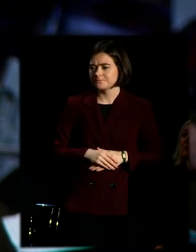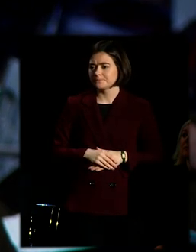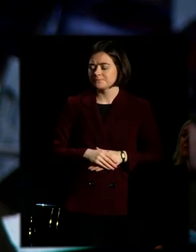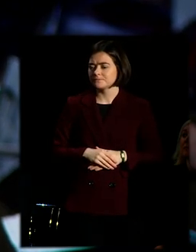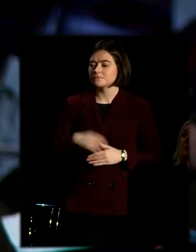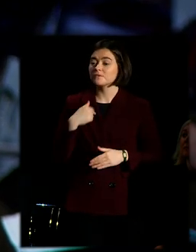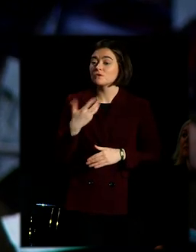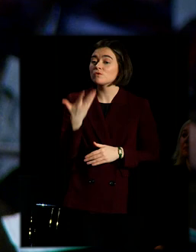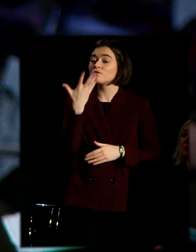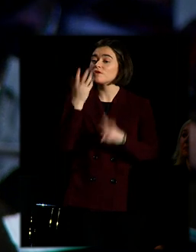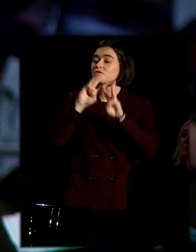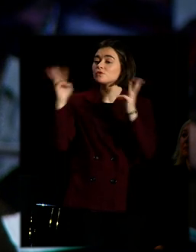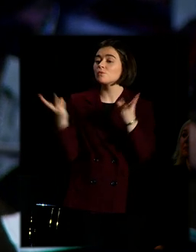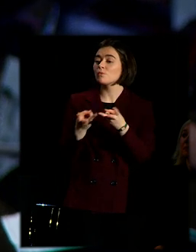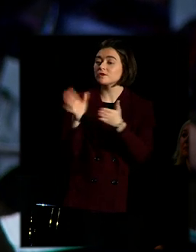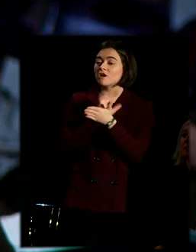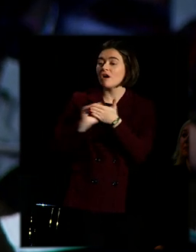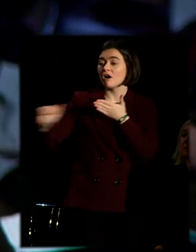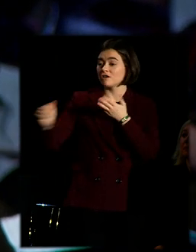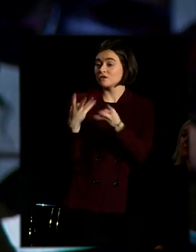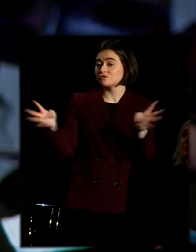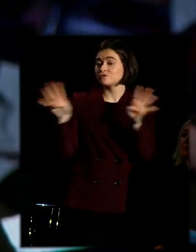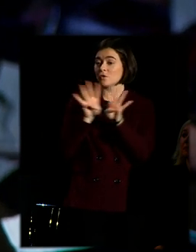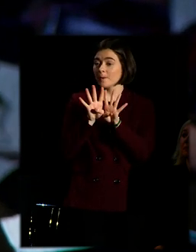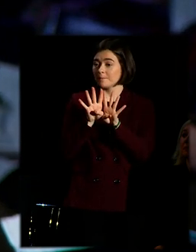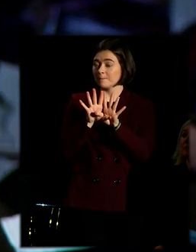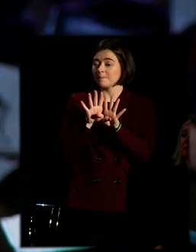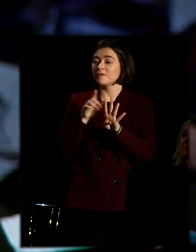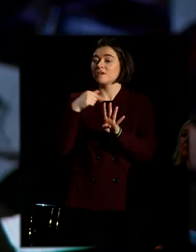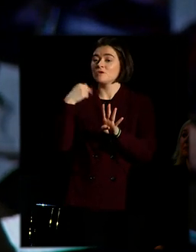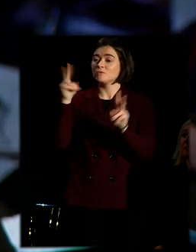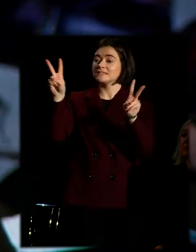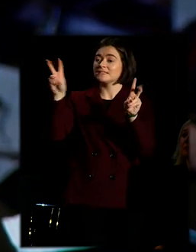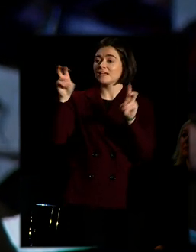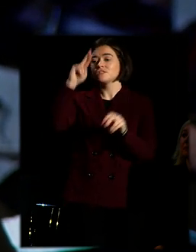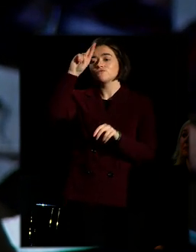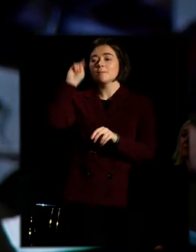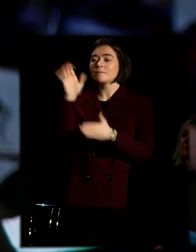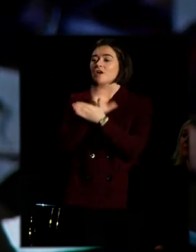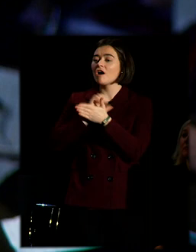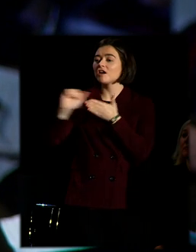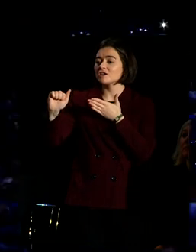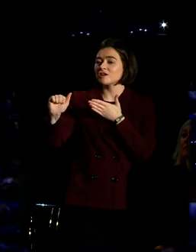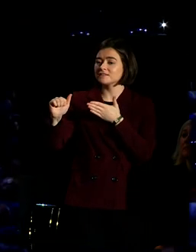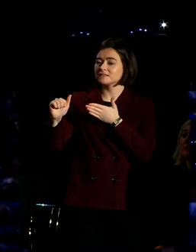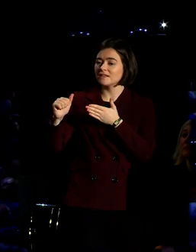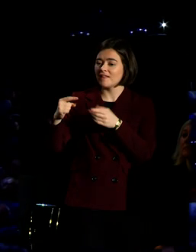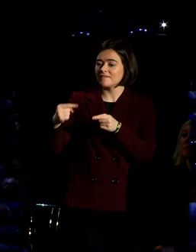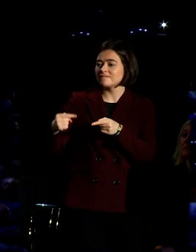The 5th World Holocaust Forum in Jerusalem was entitled Remembering the Holocaust, Fighting